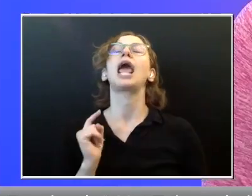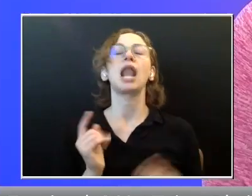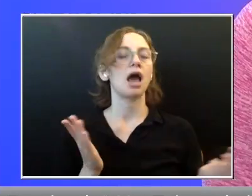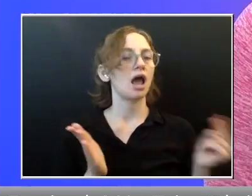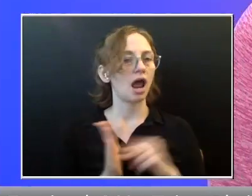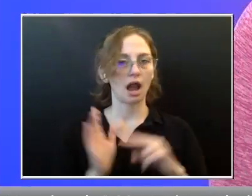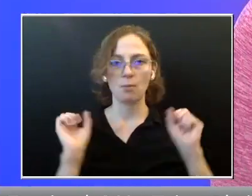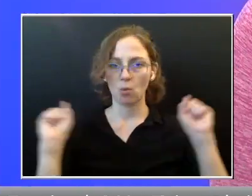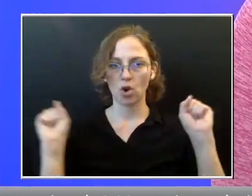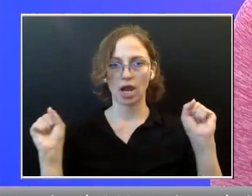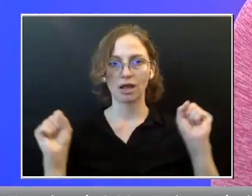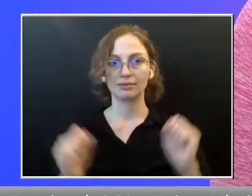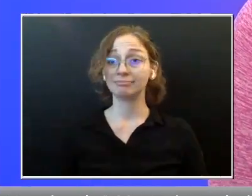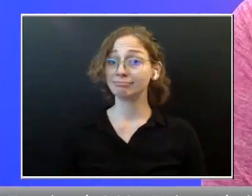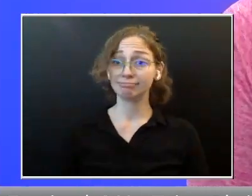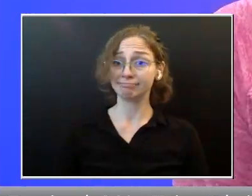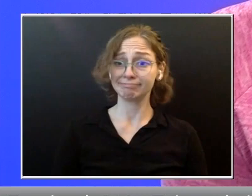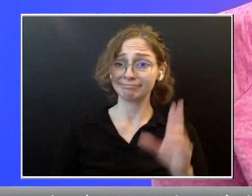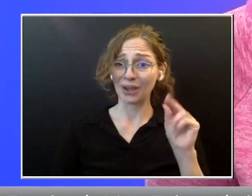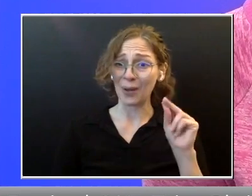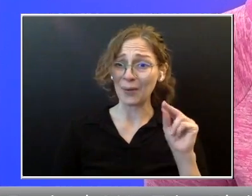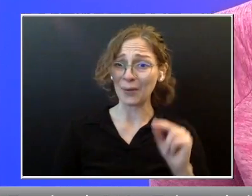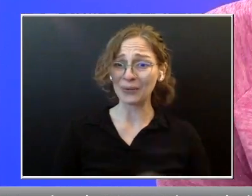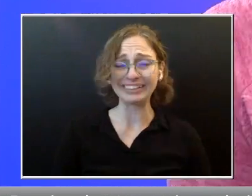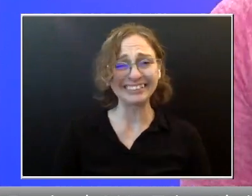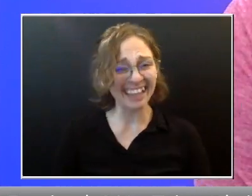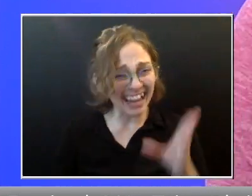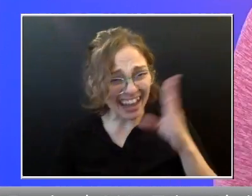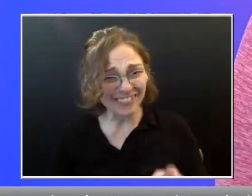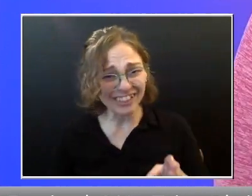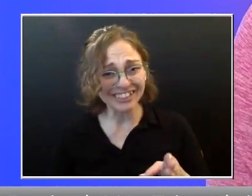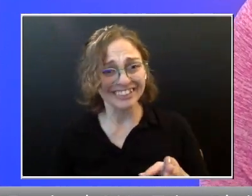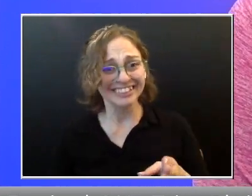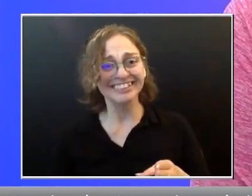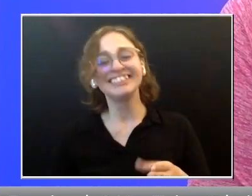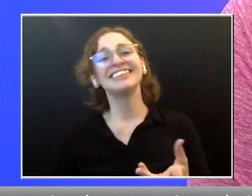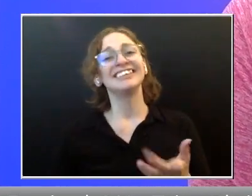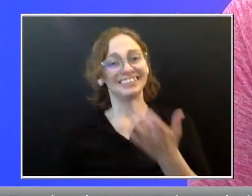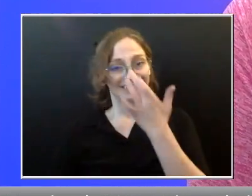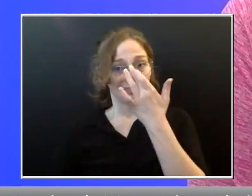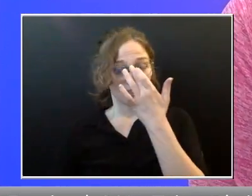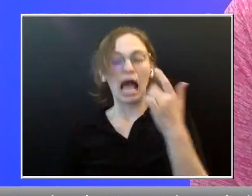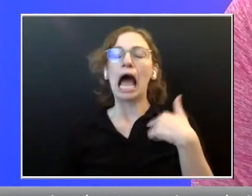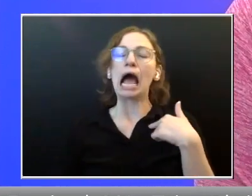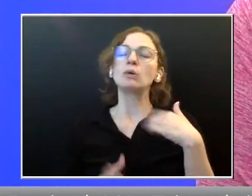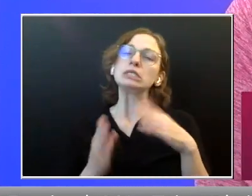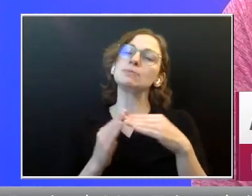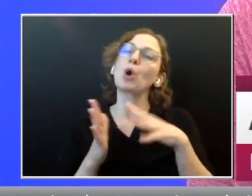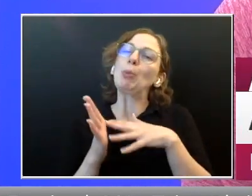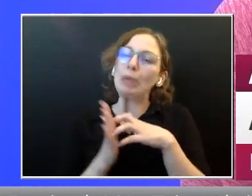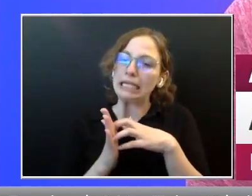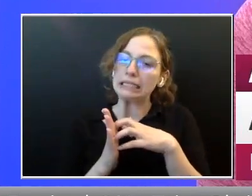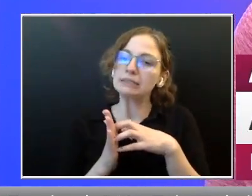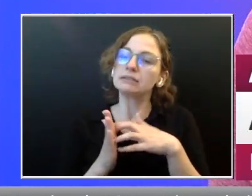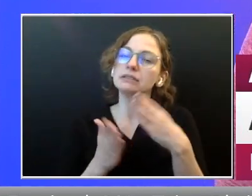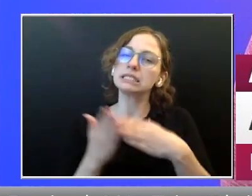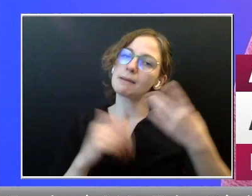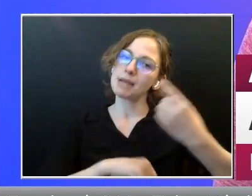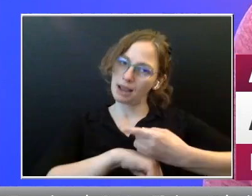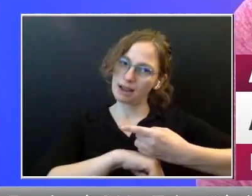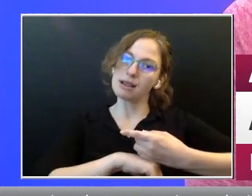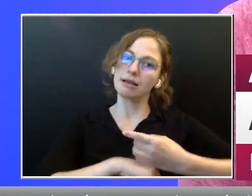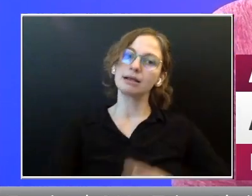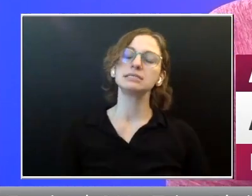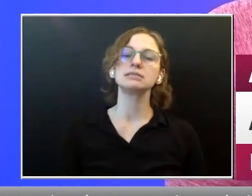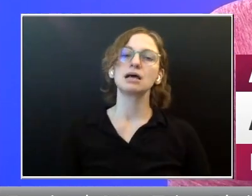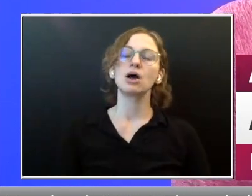There were not. There were no days that you had that? There were no days. Wow. I was weaker than some. Some days